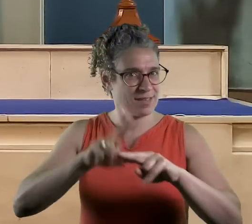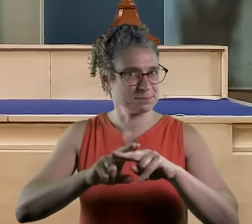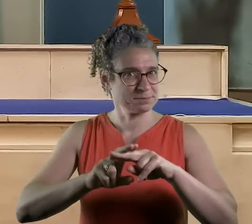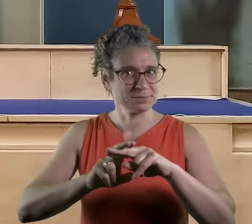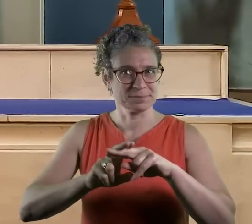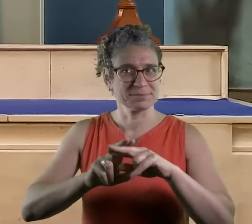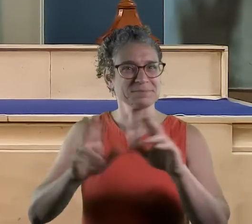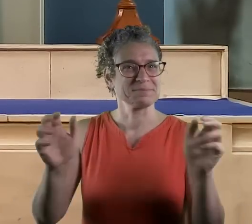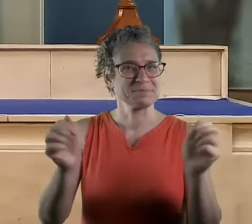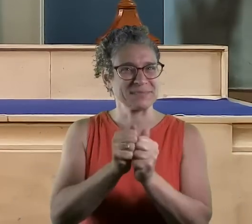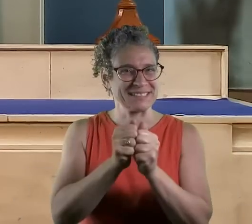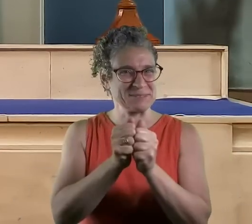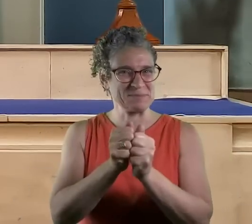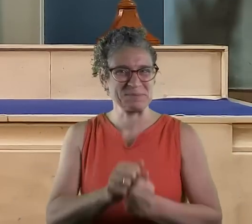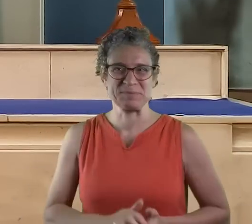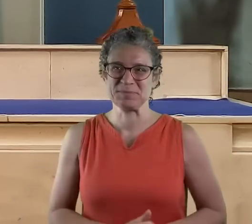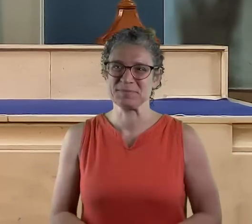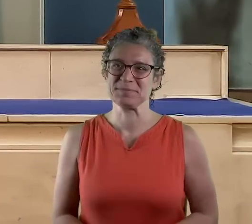Amen.